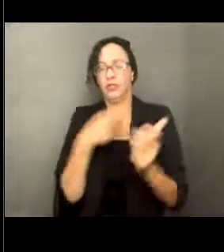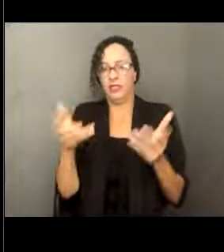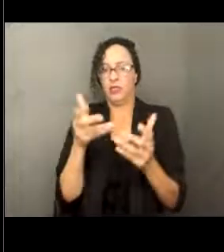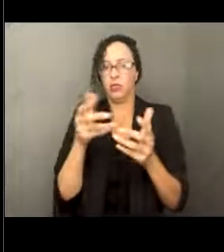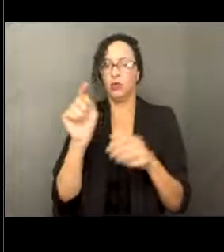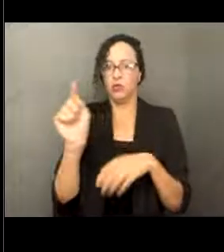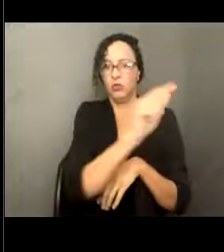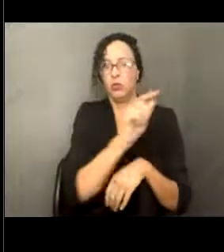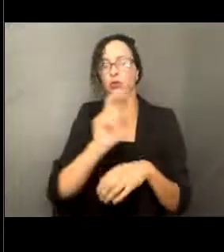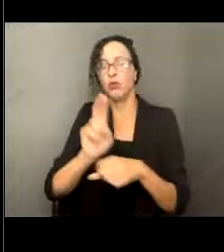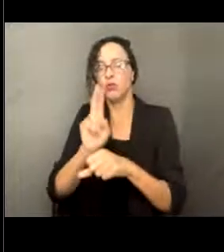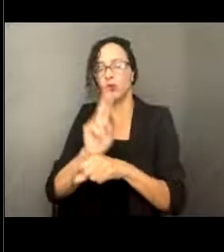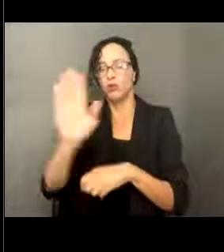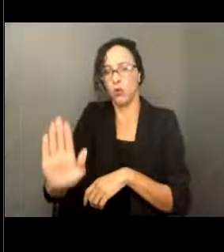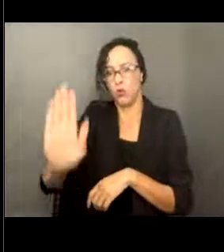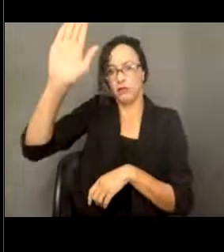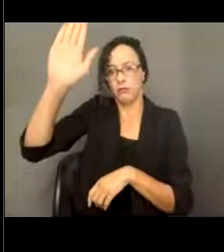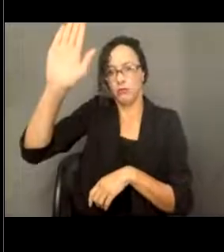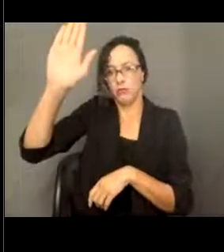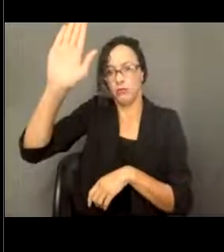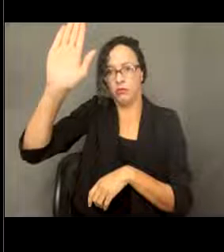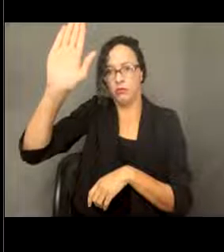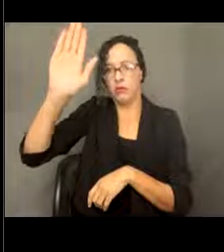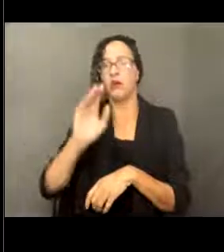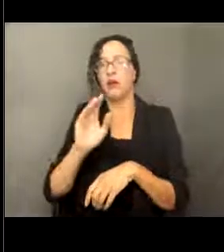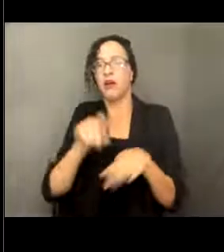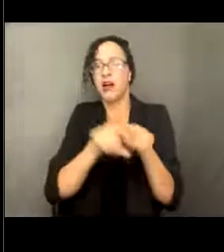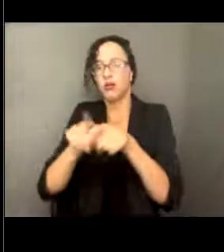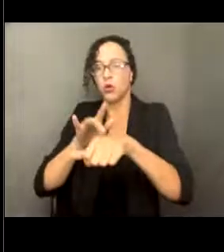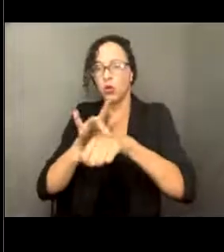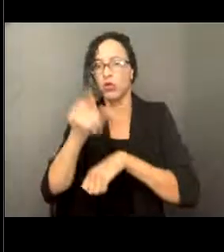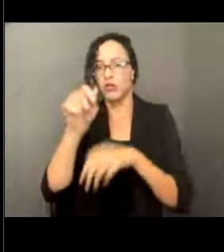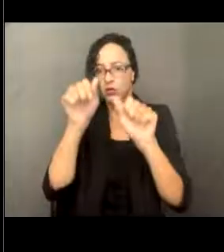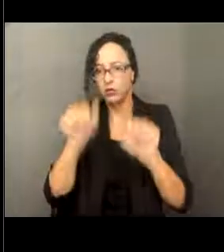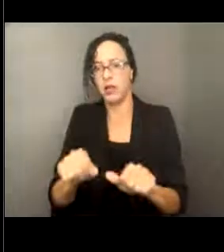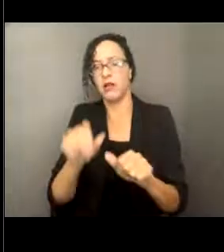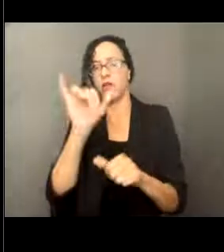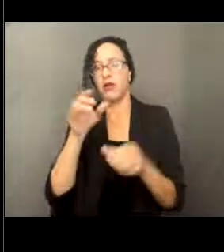as early into the item as you can to give the system time to acknowledge you.